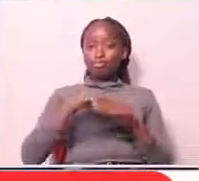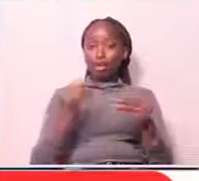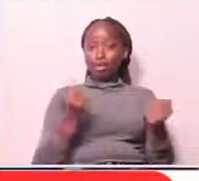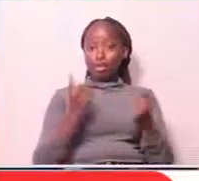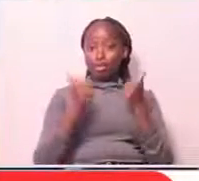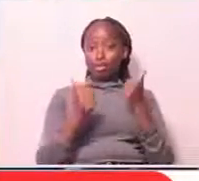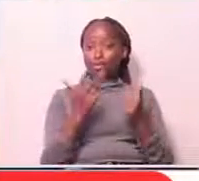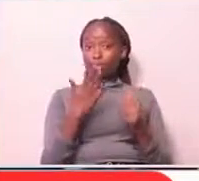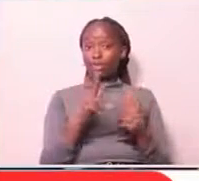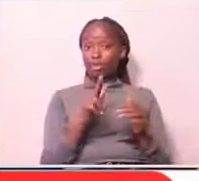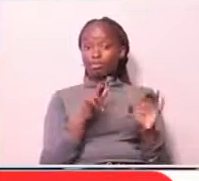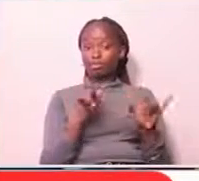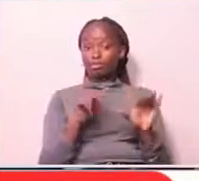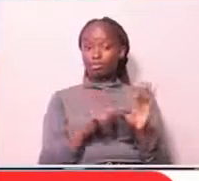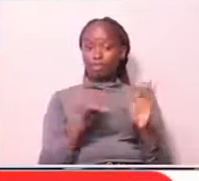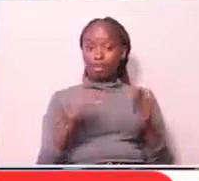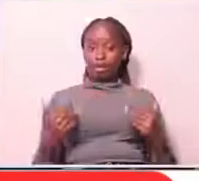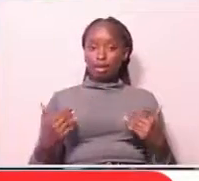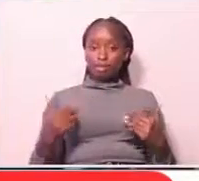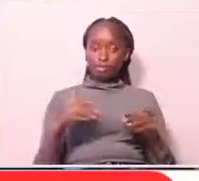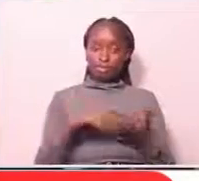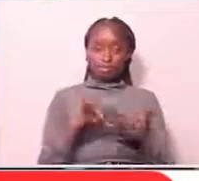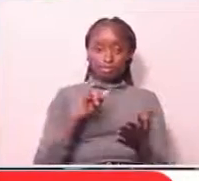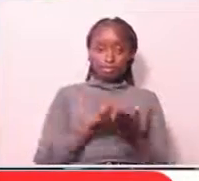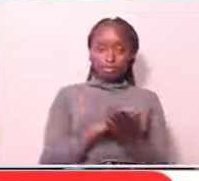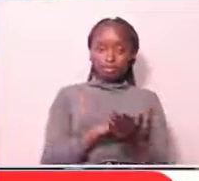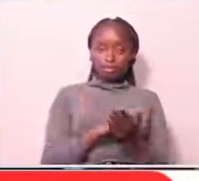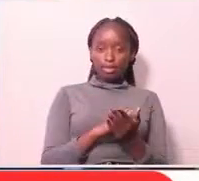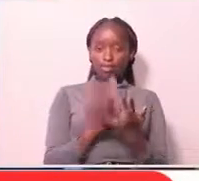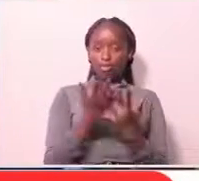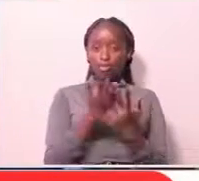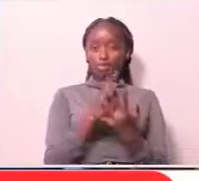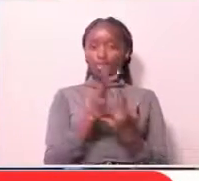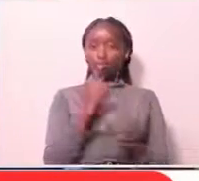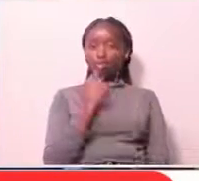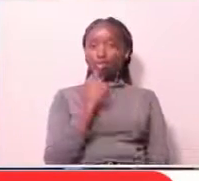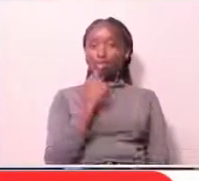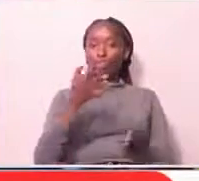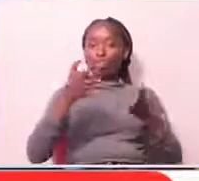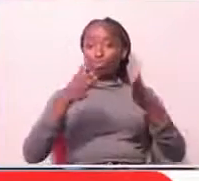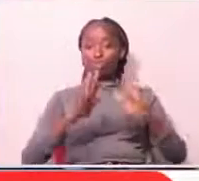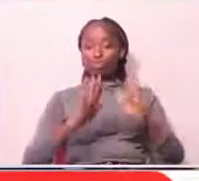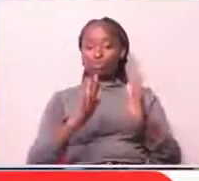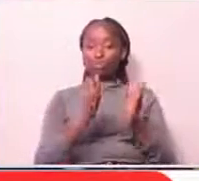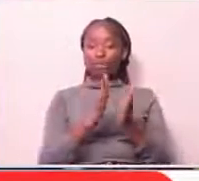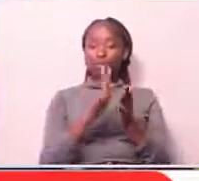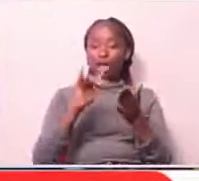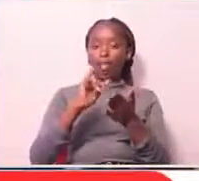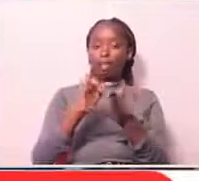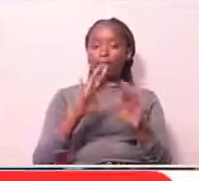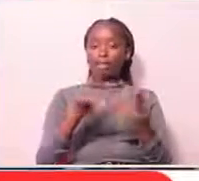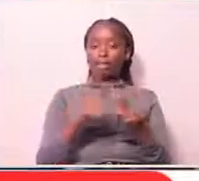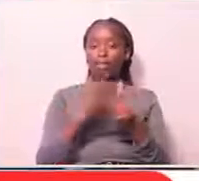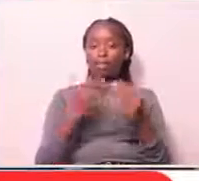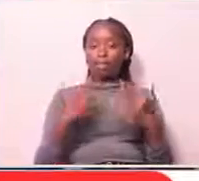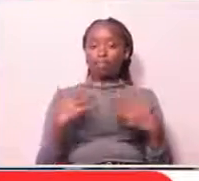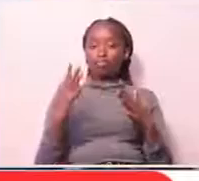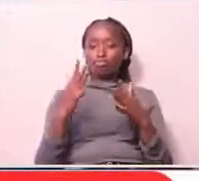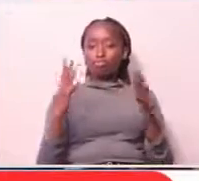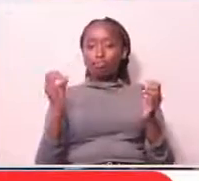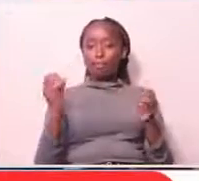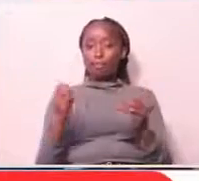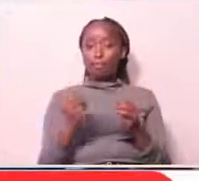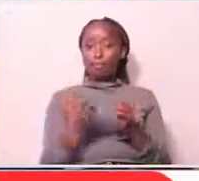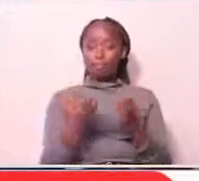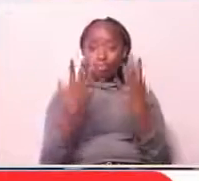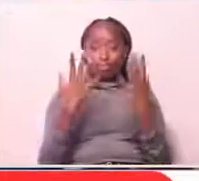the intersection between the Moy Avenue and Halflasie. And that's when the huge blast went. And